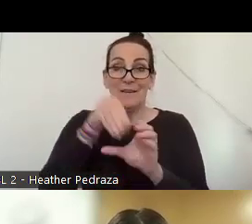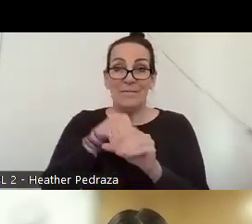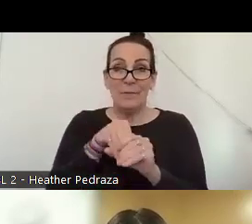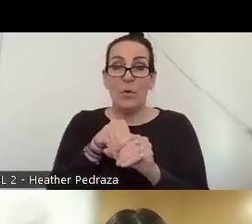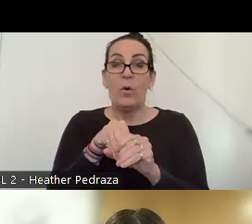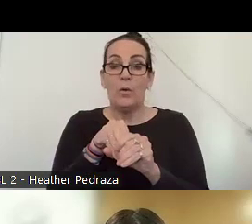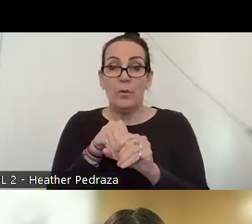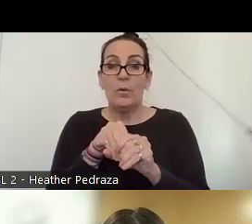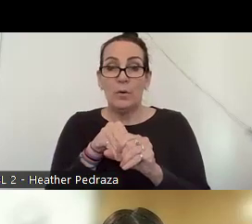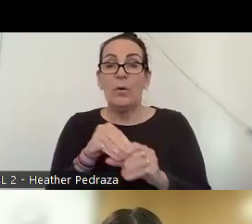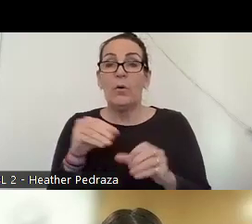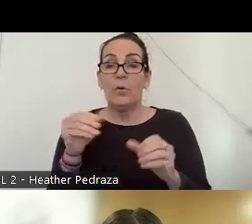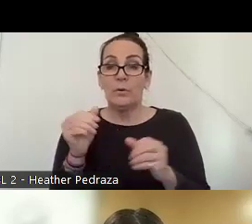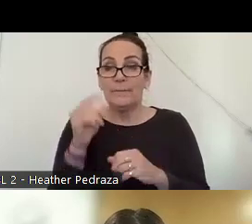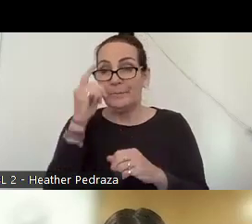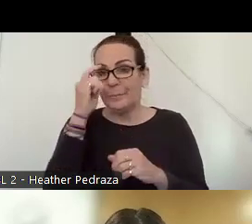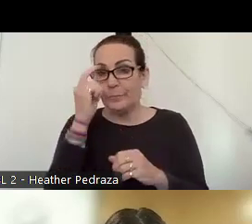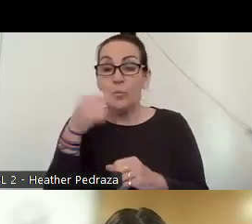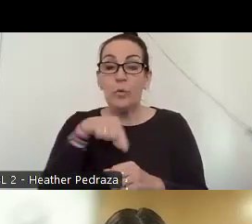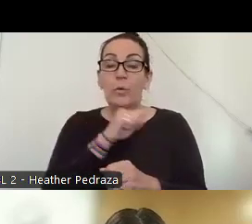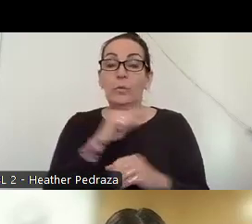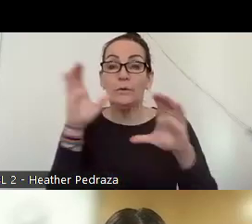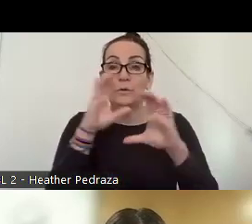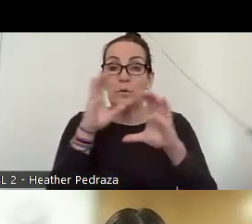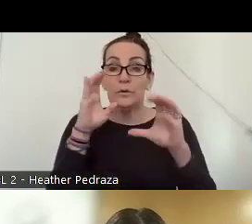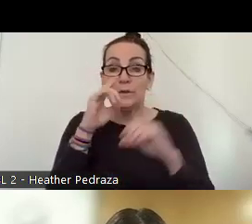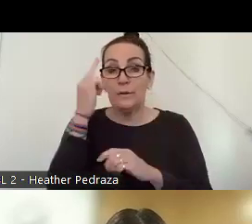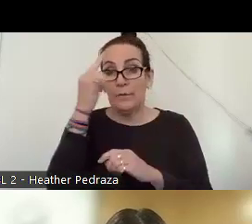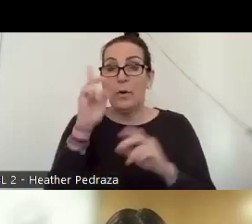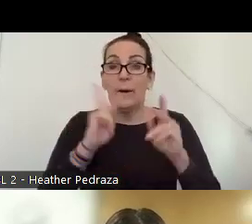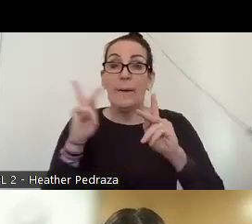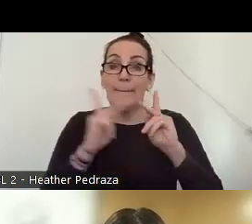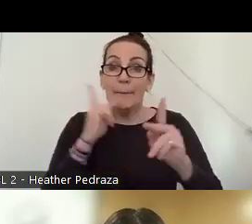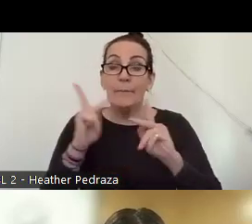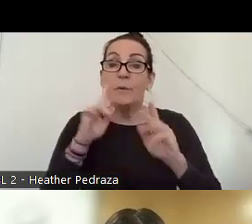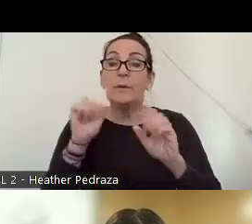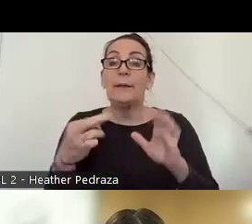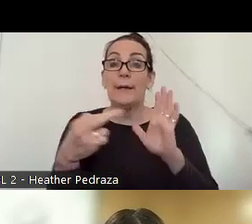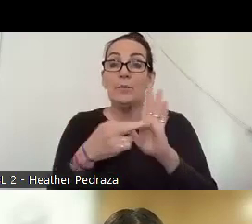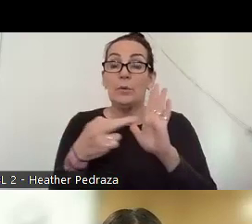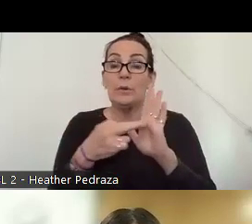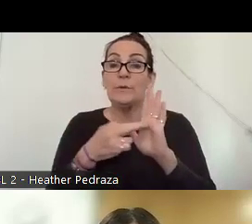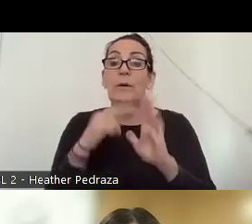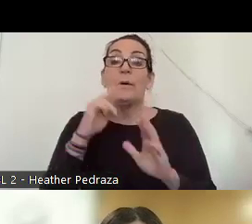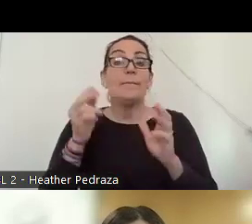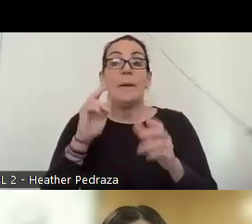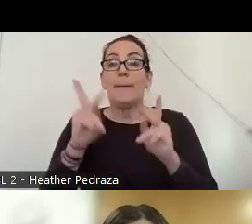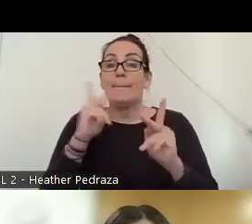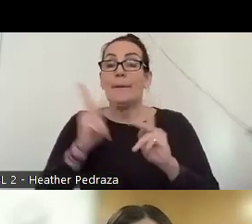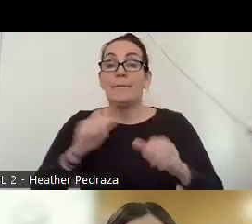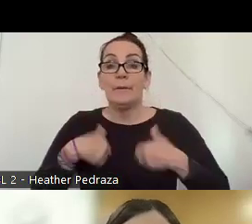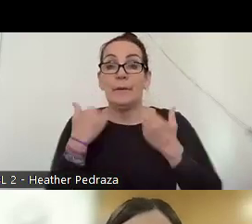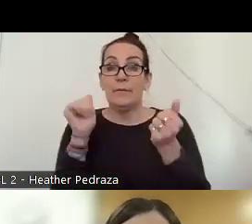seeking representatives whose authentic representation and unique perspectives as persons living with Alzheimer's or related